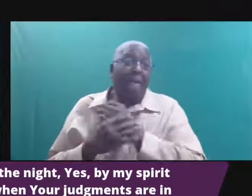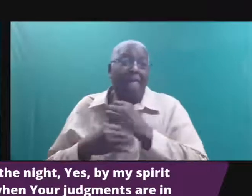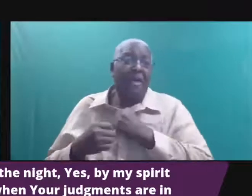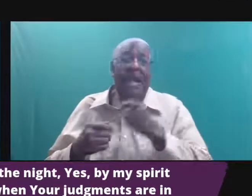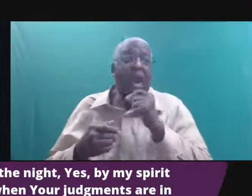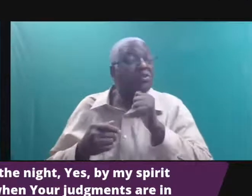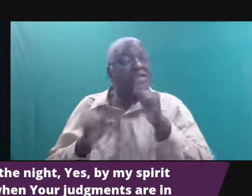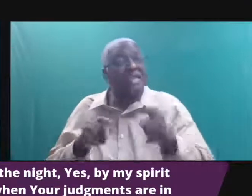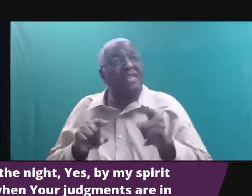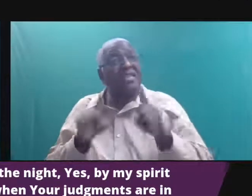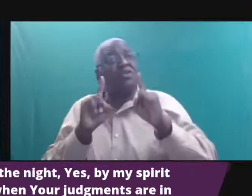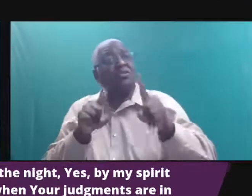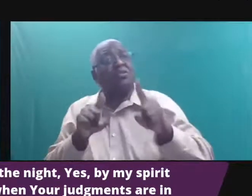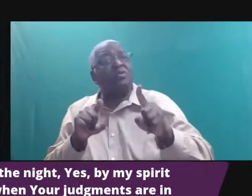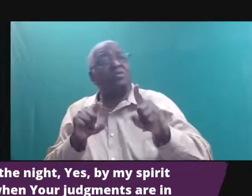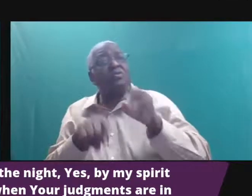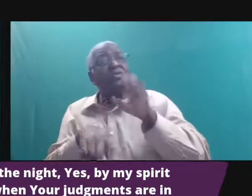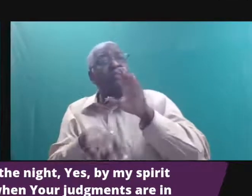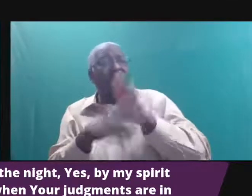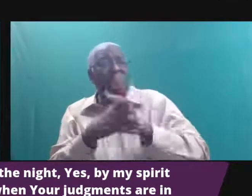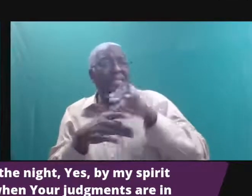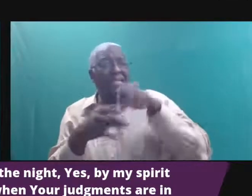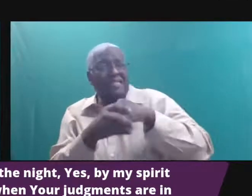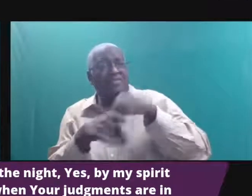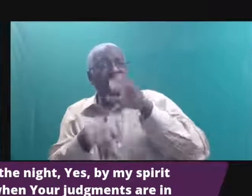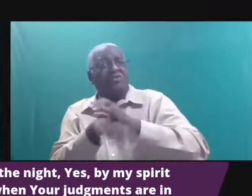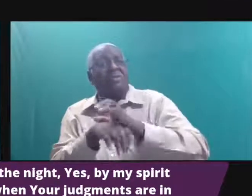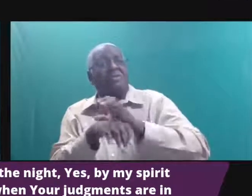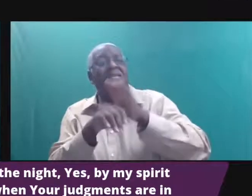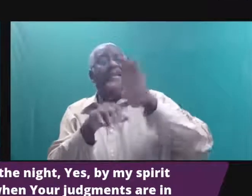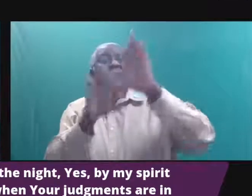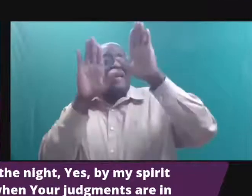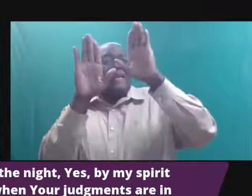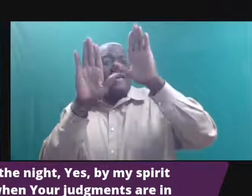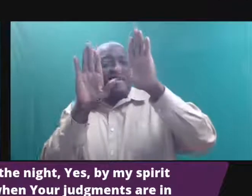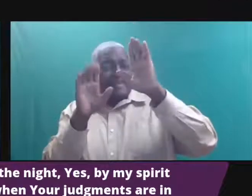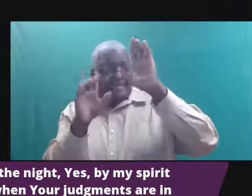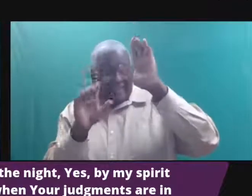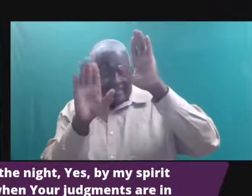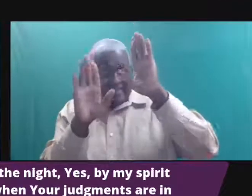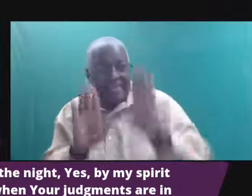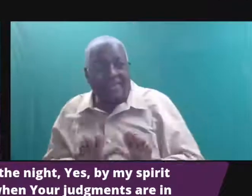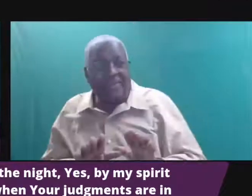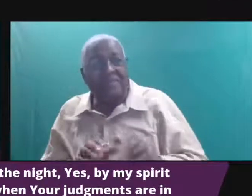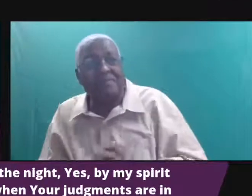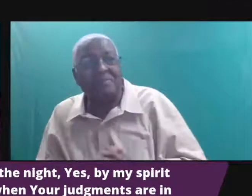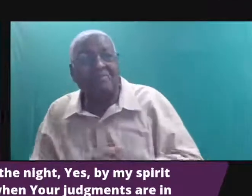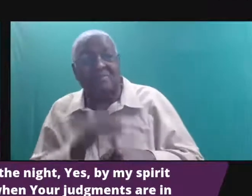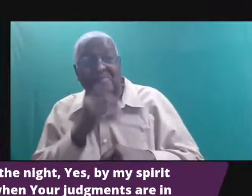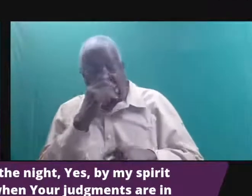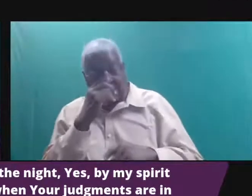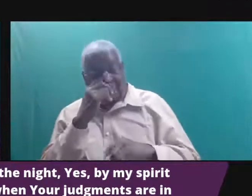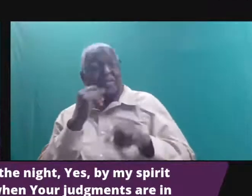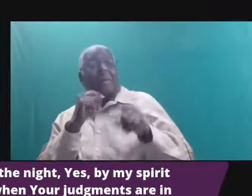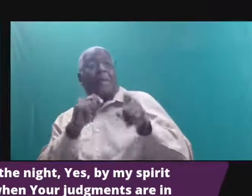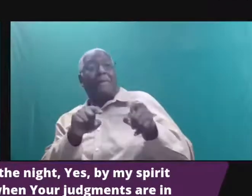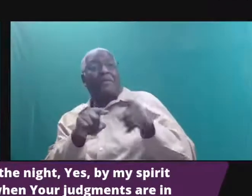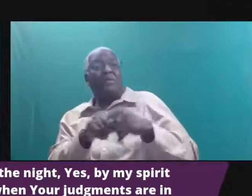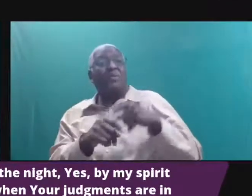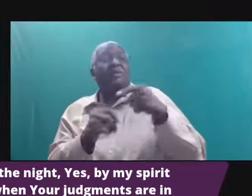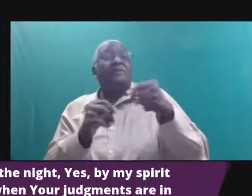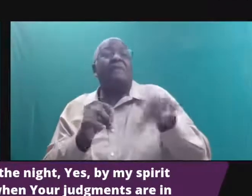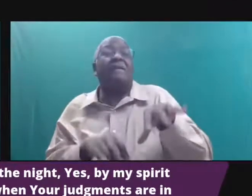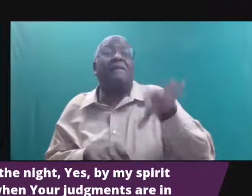day. I'm saying that when you make up your mind, you will find yourself being able to find God in